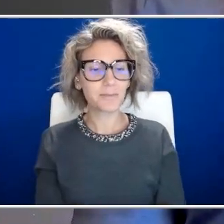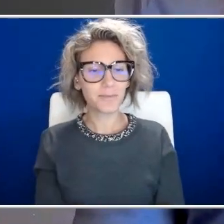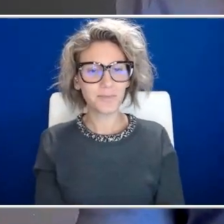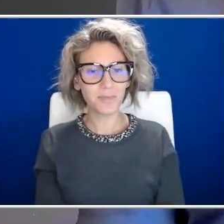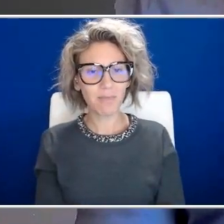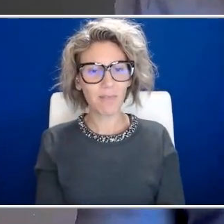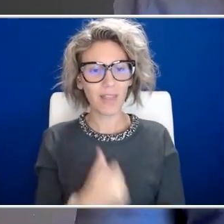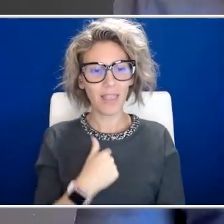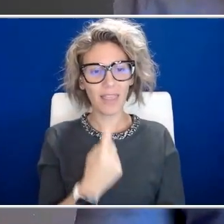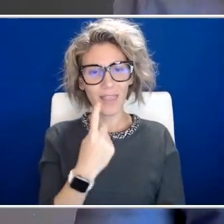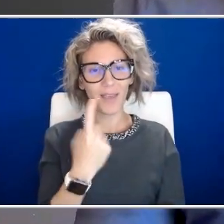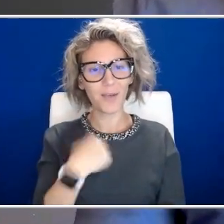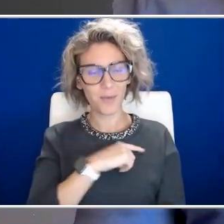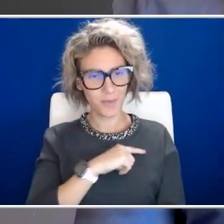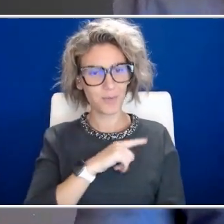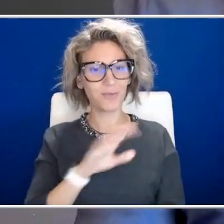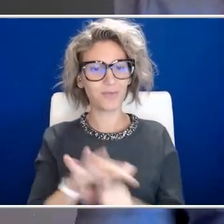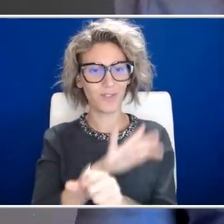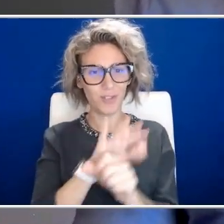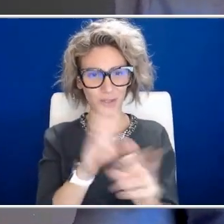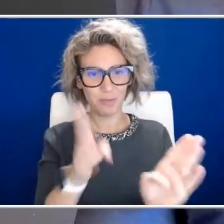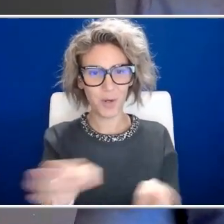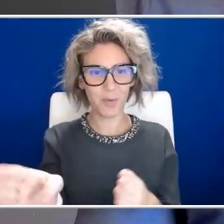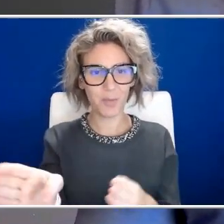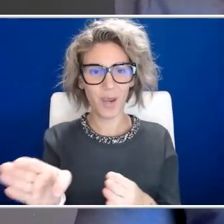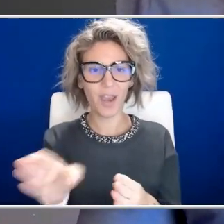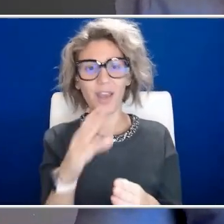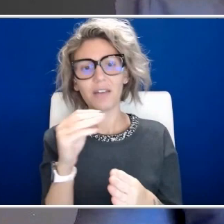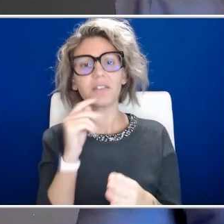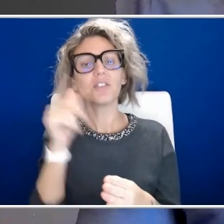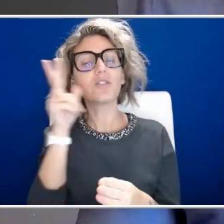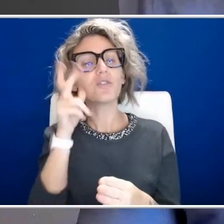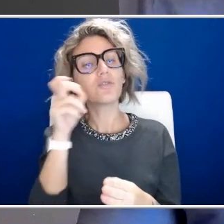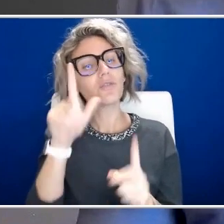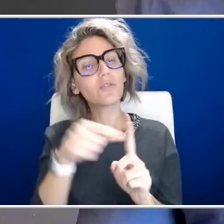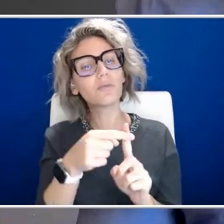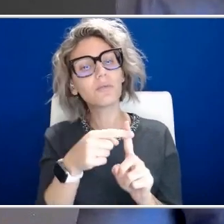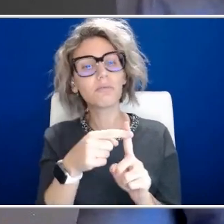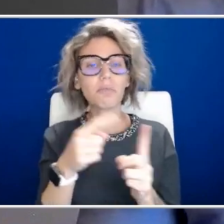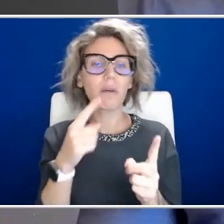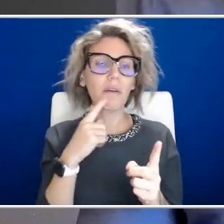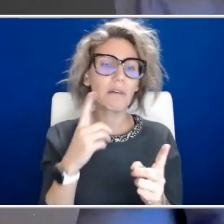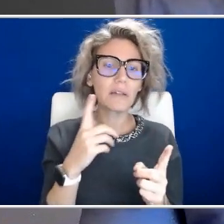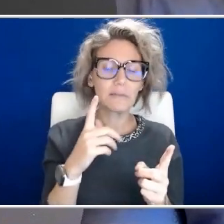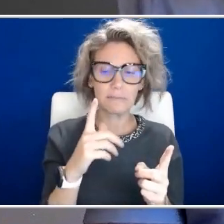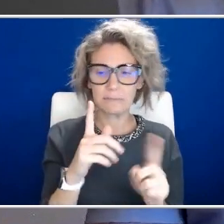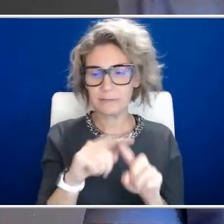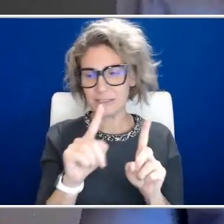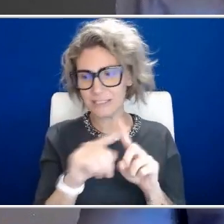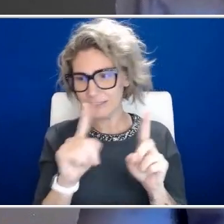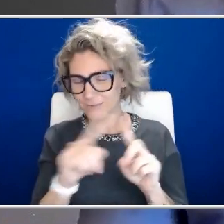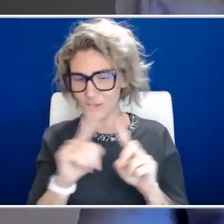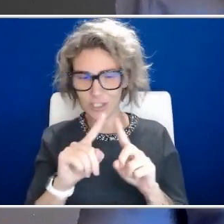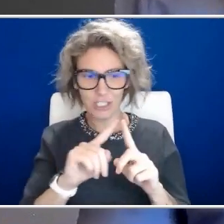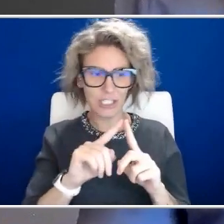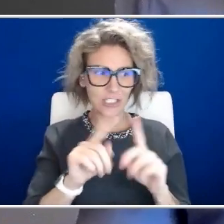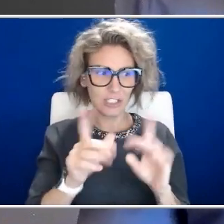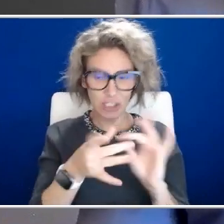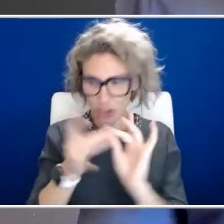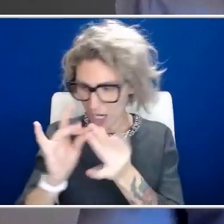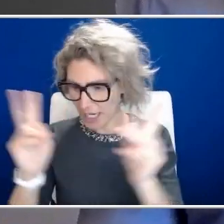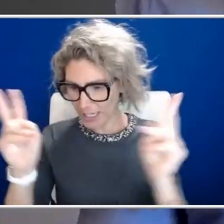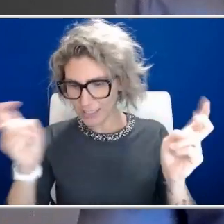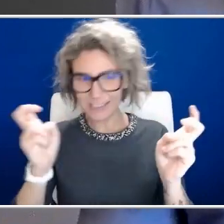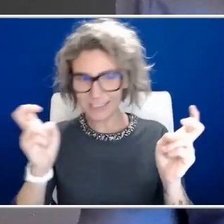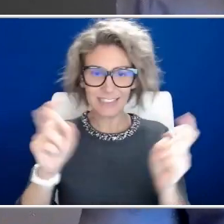I think we were fully prepared for it, and had heard about some longer chains of like 10 or more people in Texas before, and just